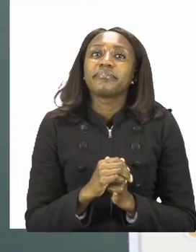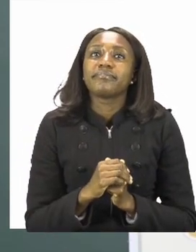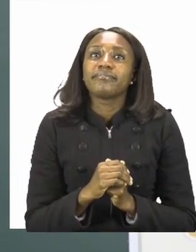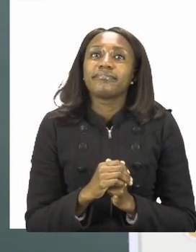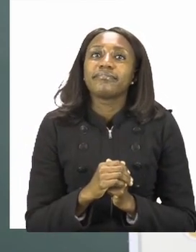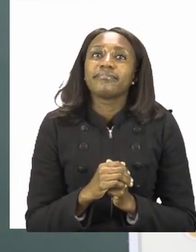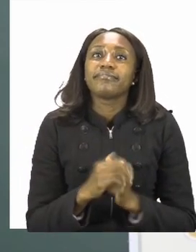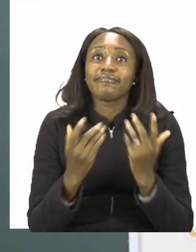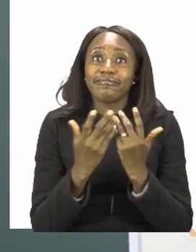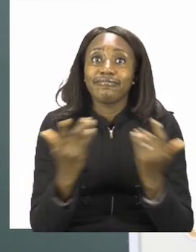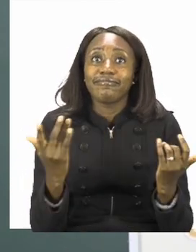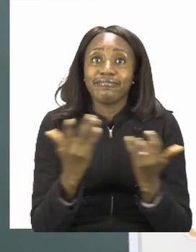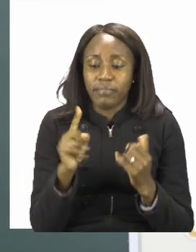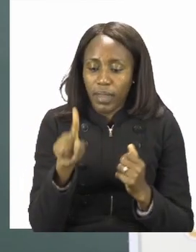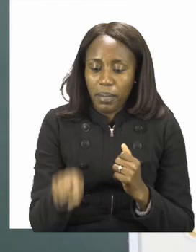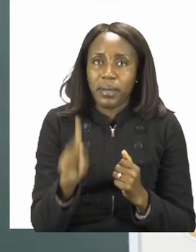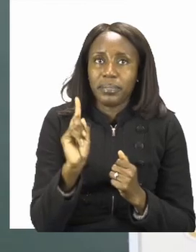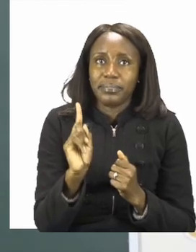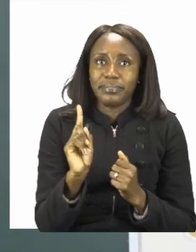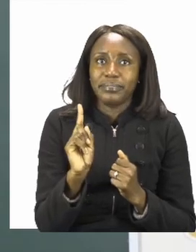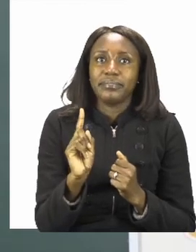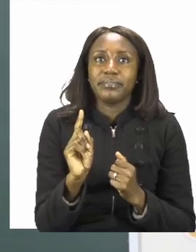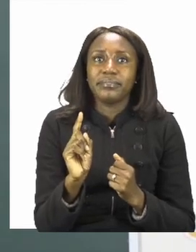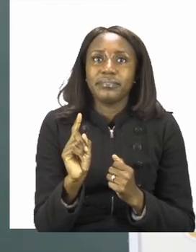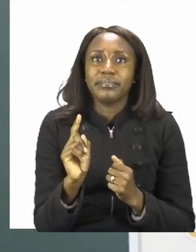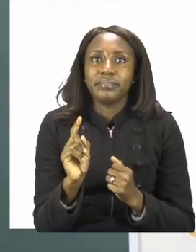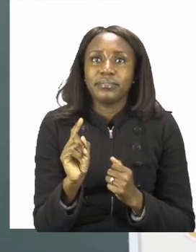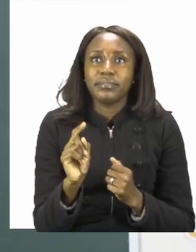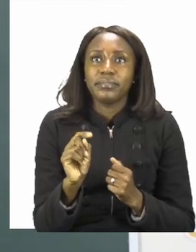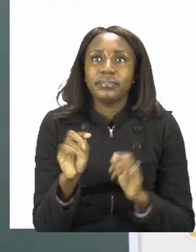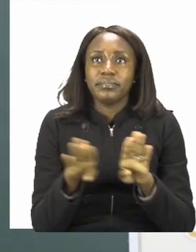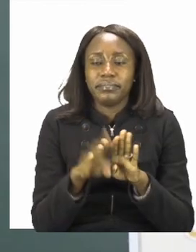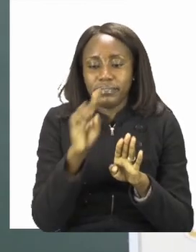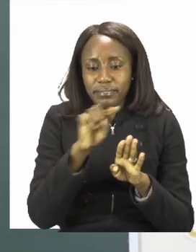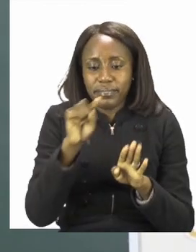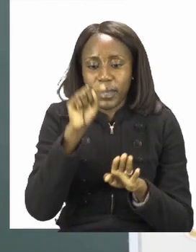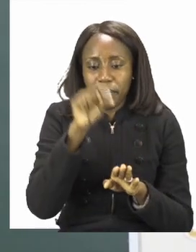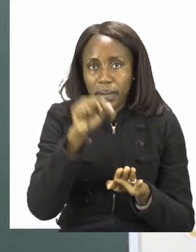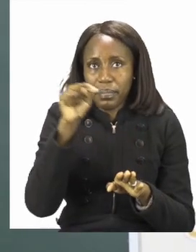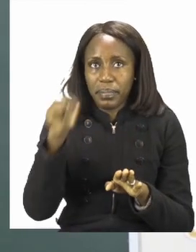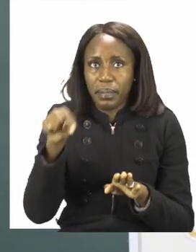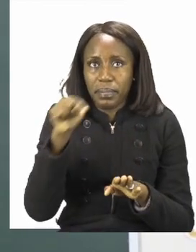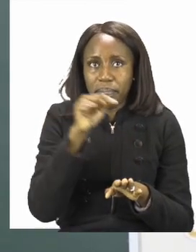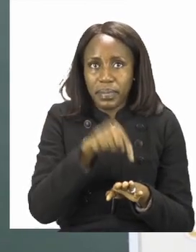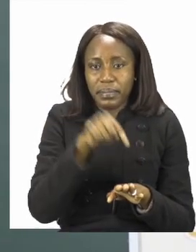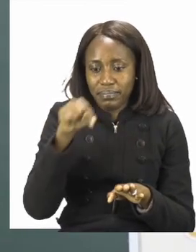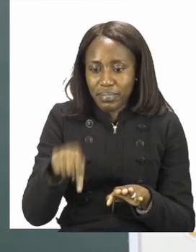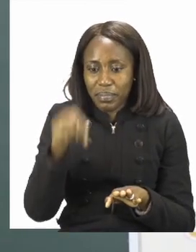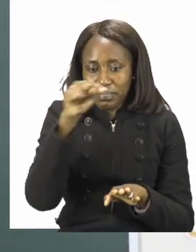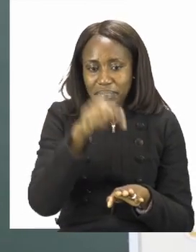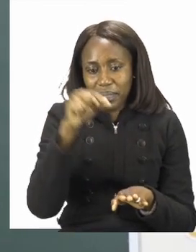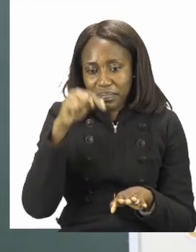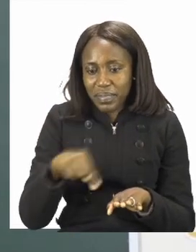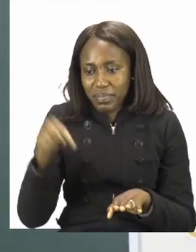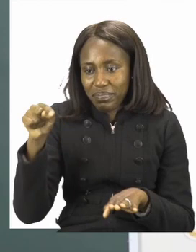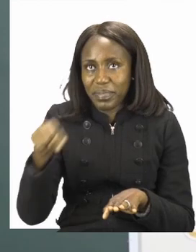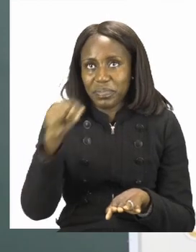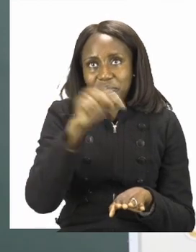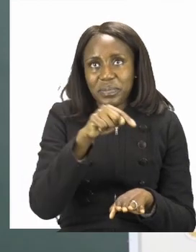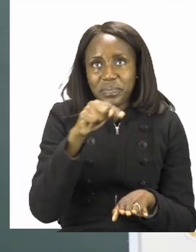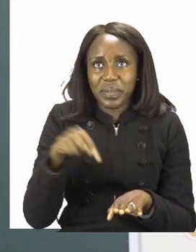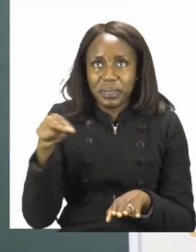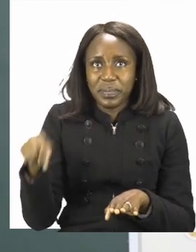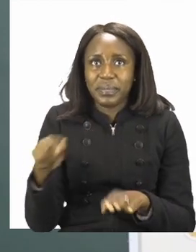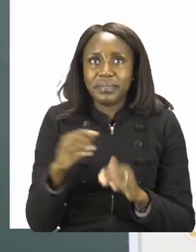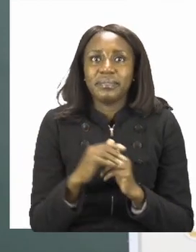have green on my finger and this time I'm going to do dots. Dots, dots everywhere. Just dots